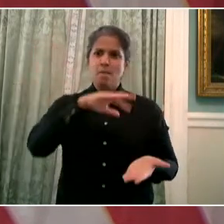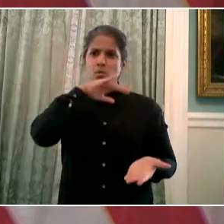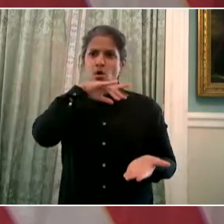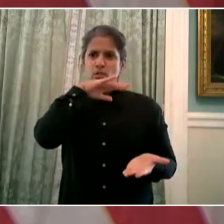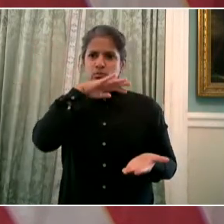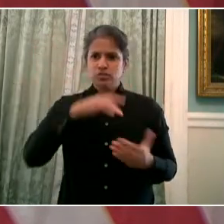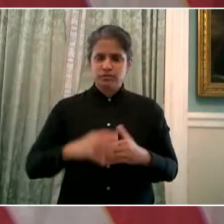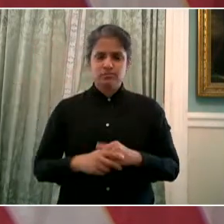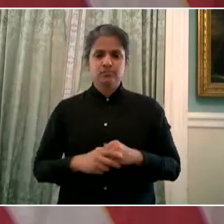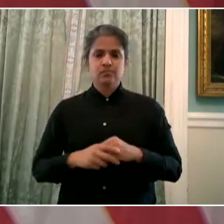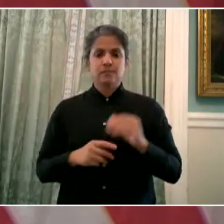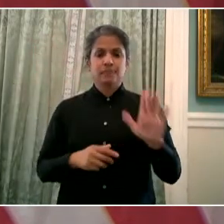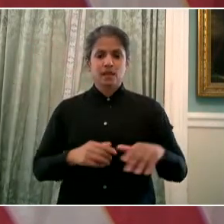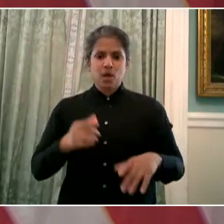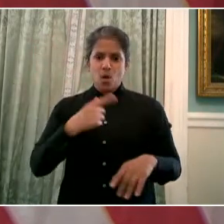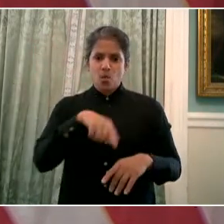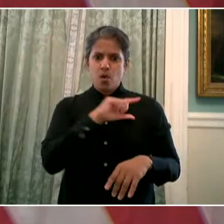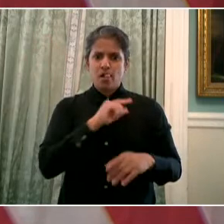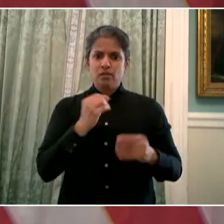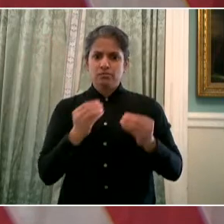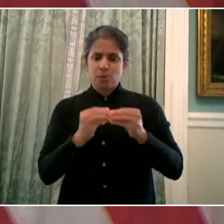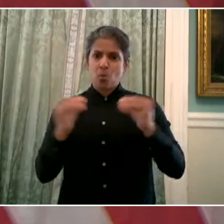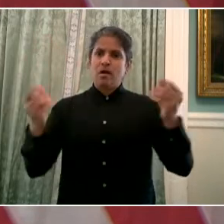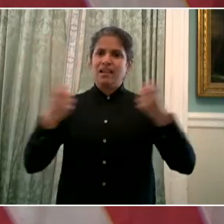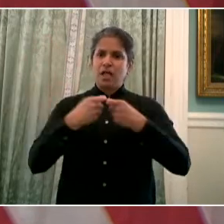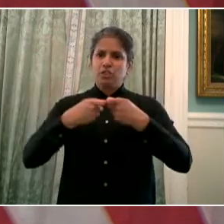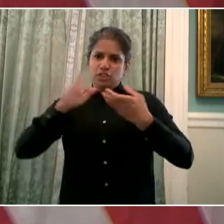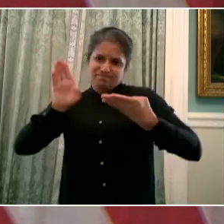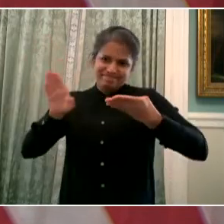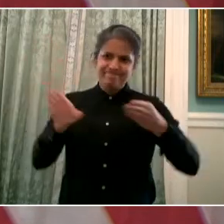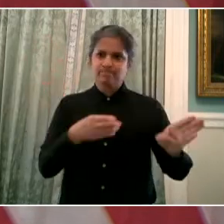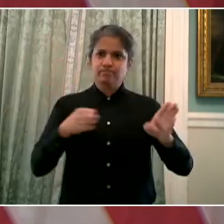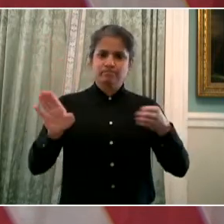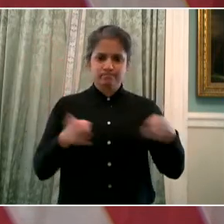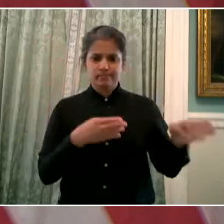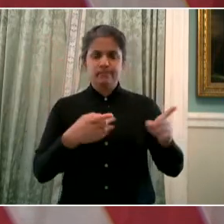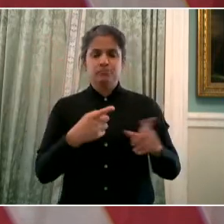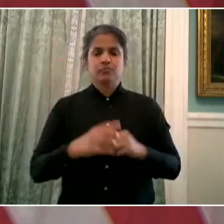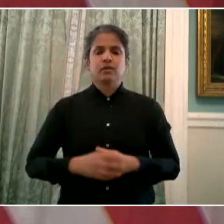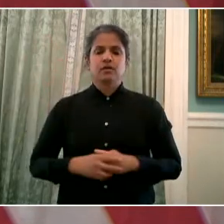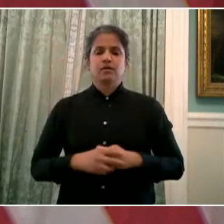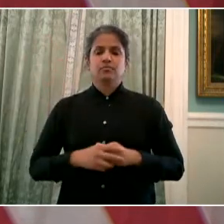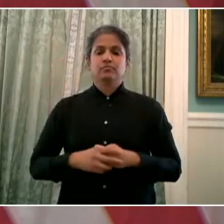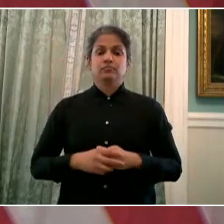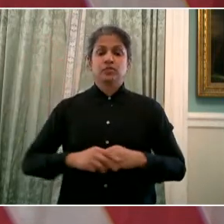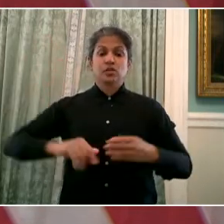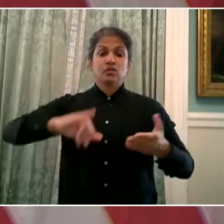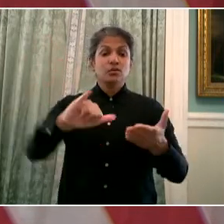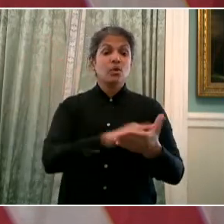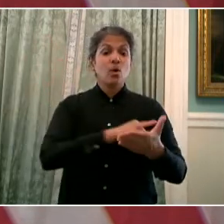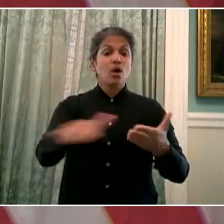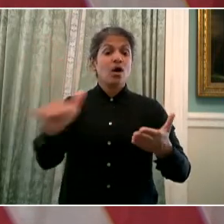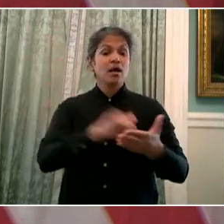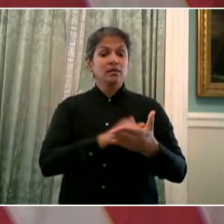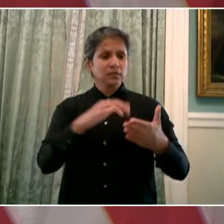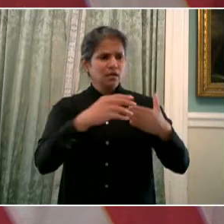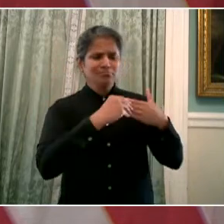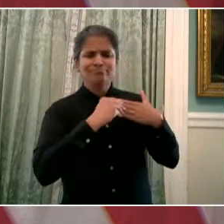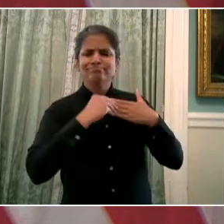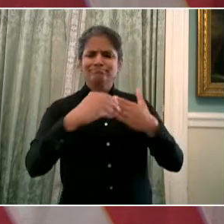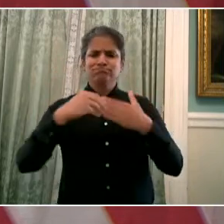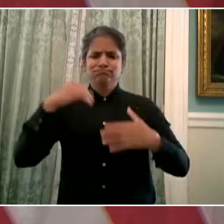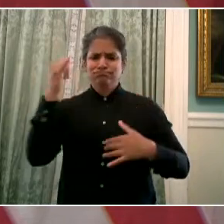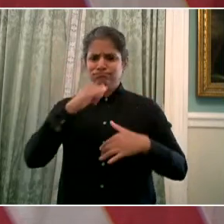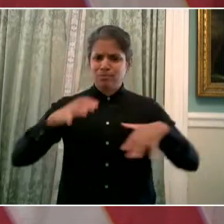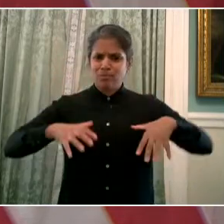network. New York City is leading the nation and the world in preparing our city for a warming, changing world. We will